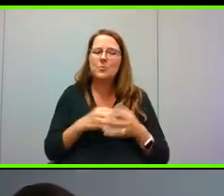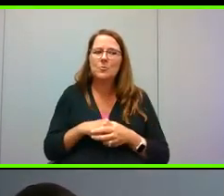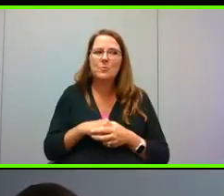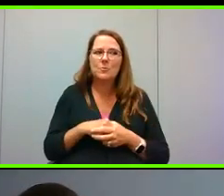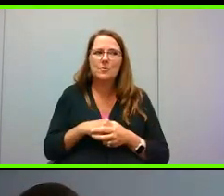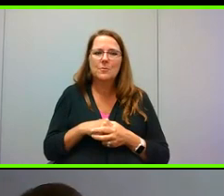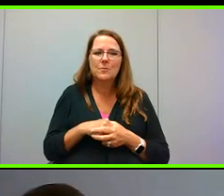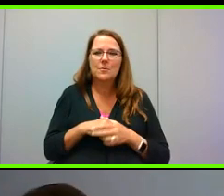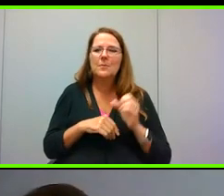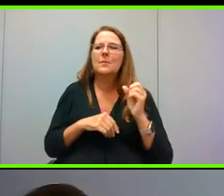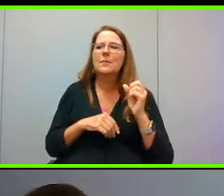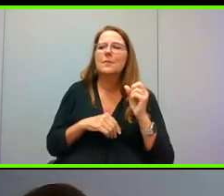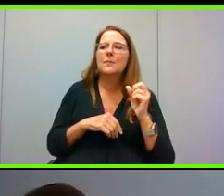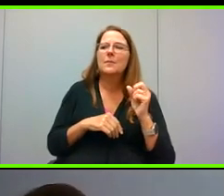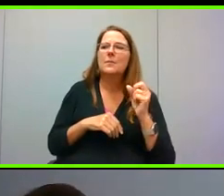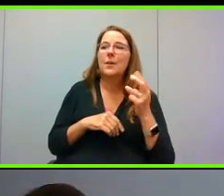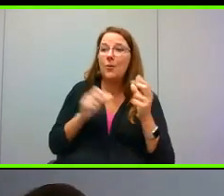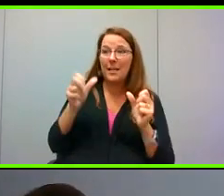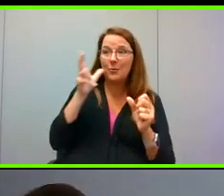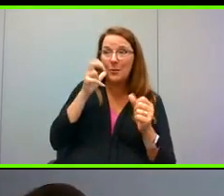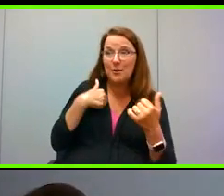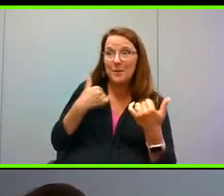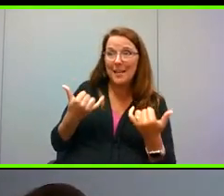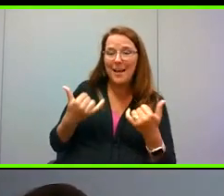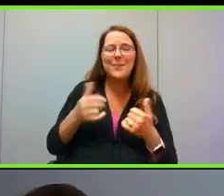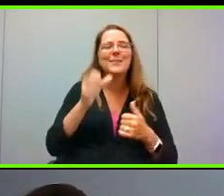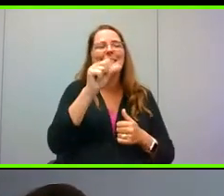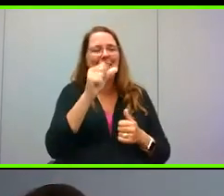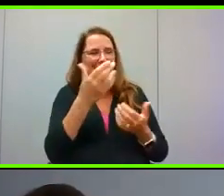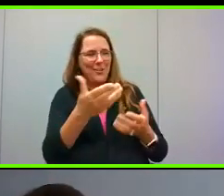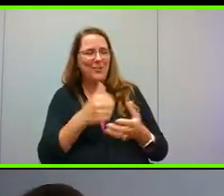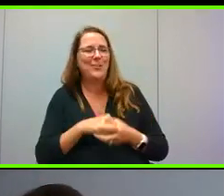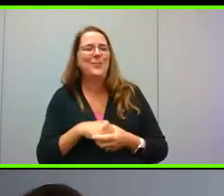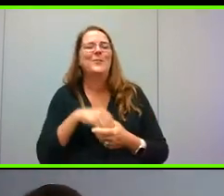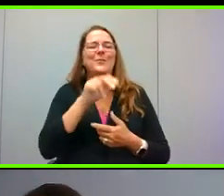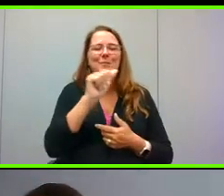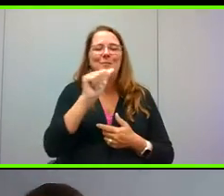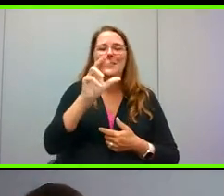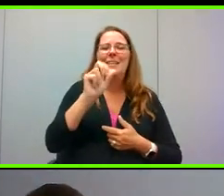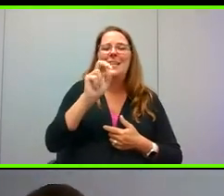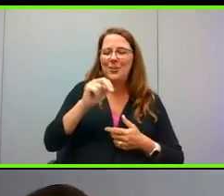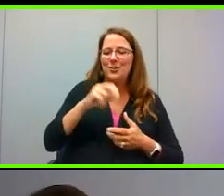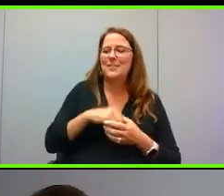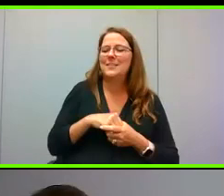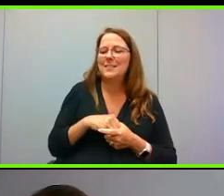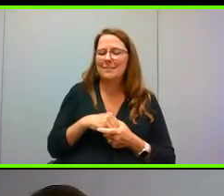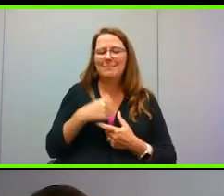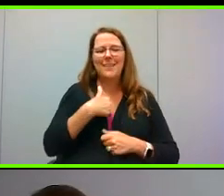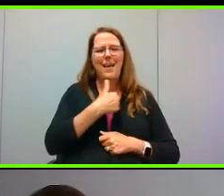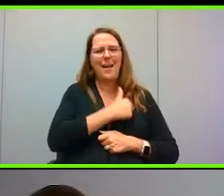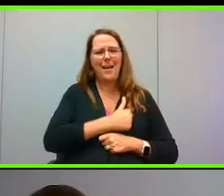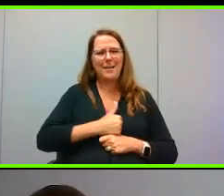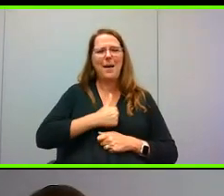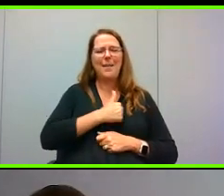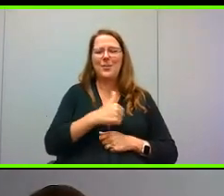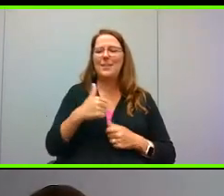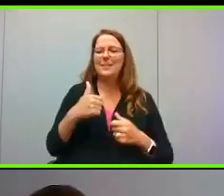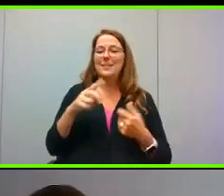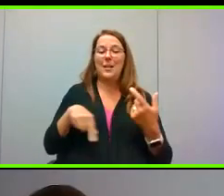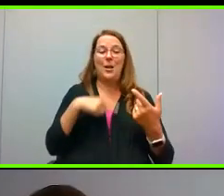Oh, can you hear me now? Yes, there you go. Yeah, we got you now. I apologize. When I